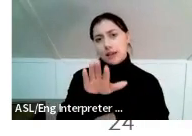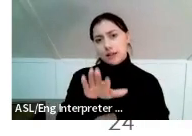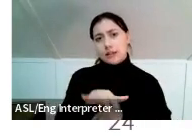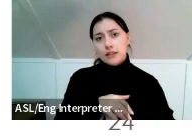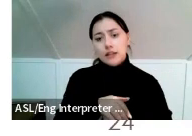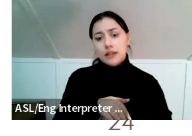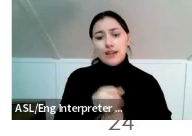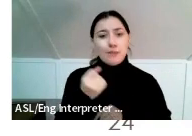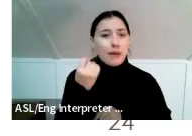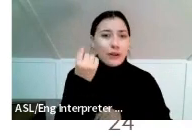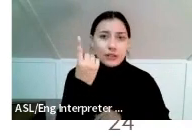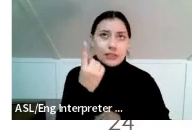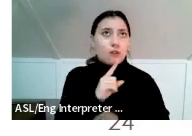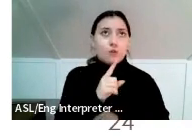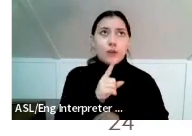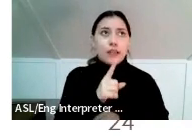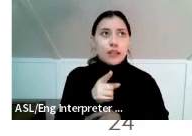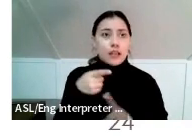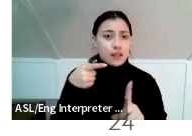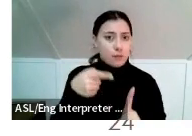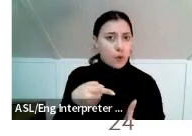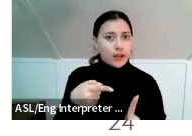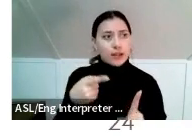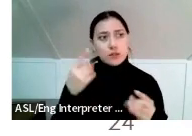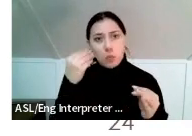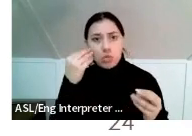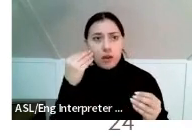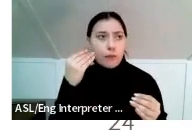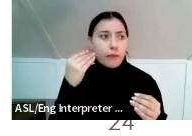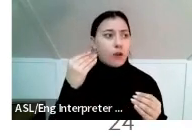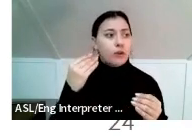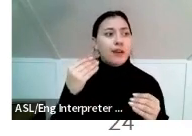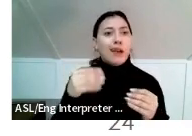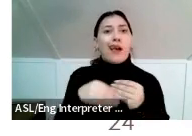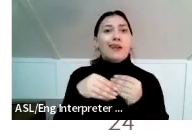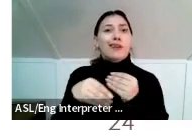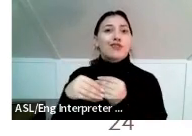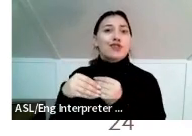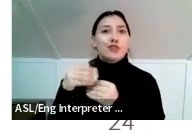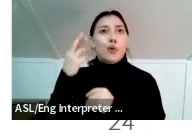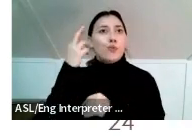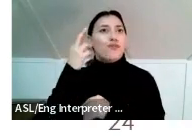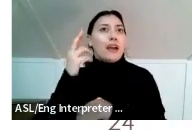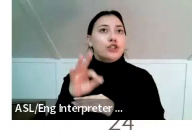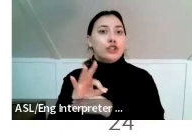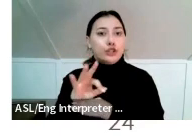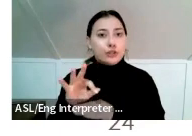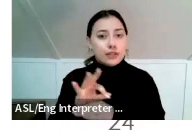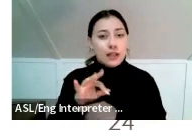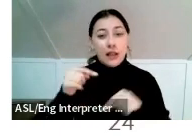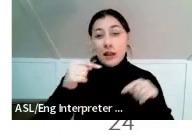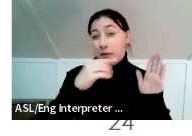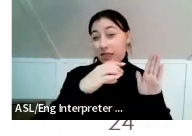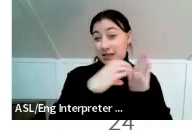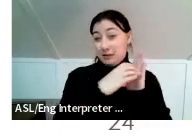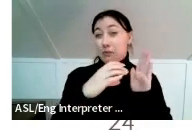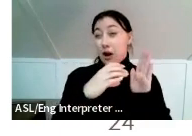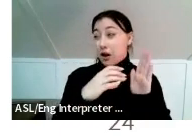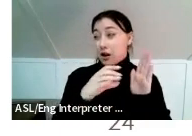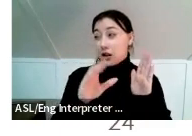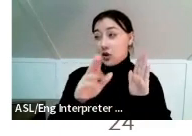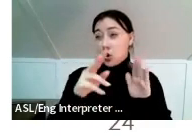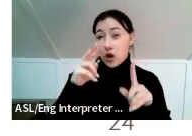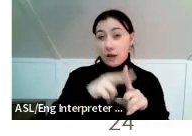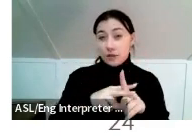just that we are looking at these as some additional weighting factors. This section of the application pulls information from